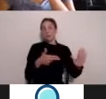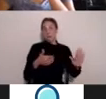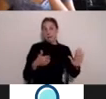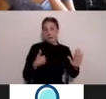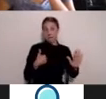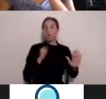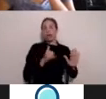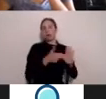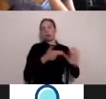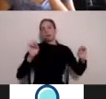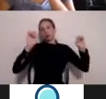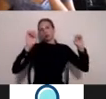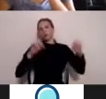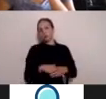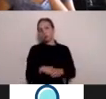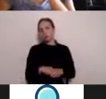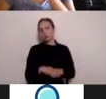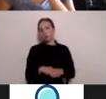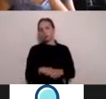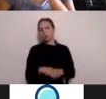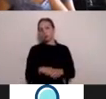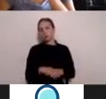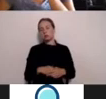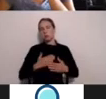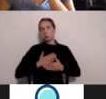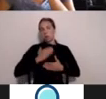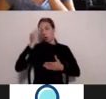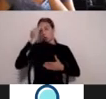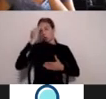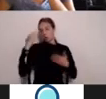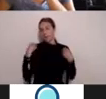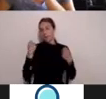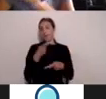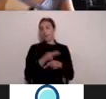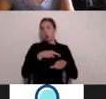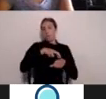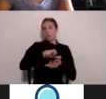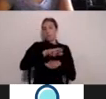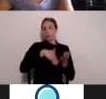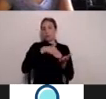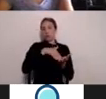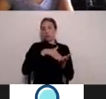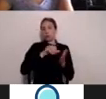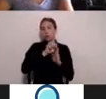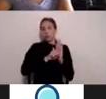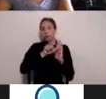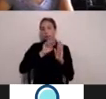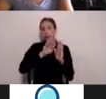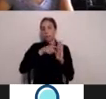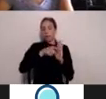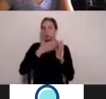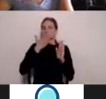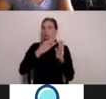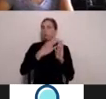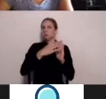And to my knowledge, the healthcare referring centers and the state labs have been very good about making